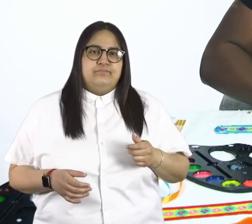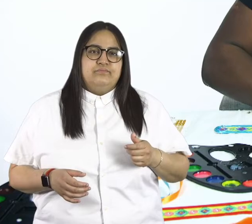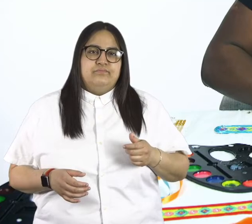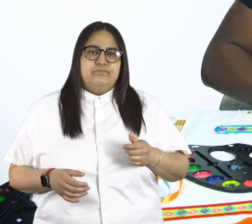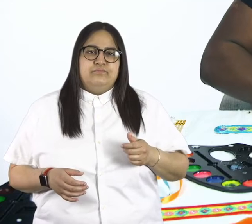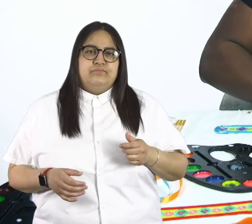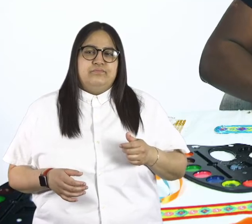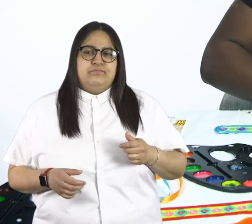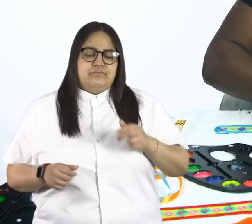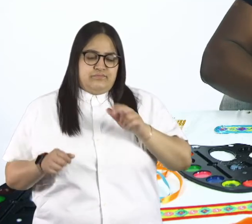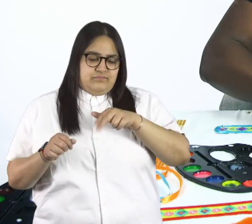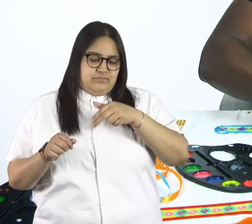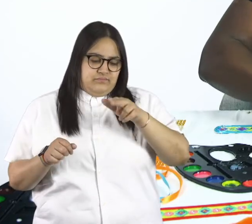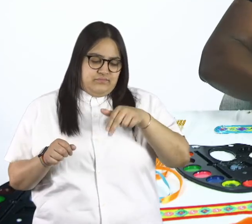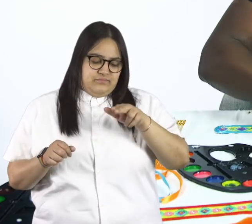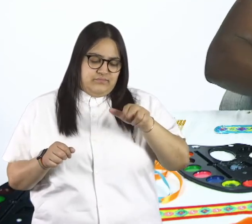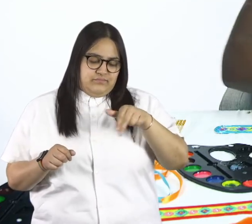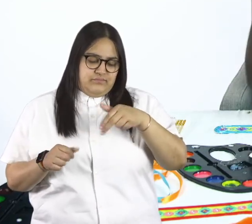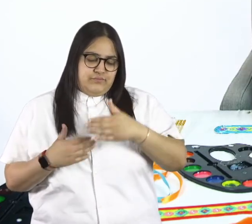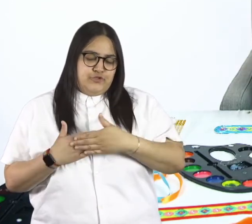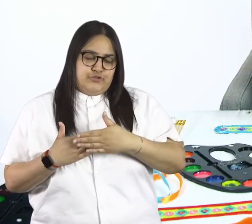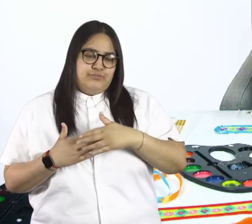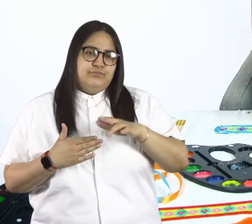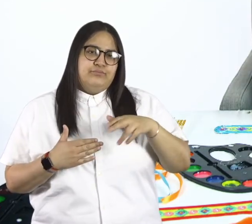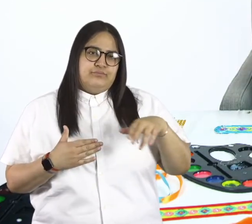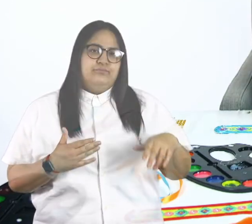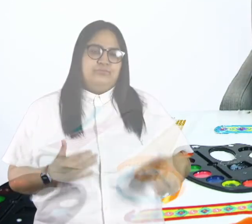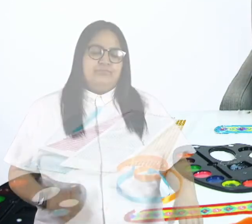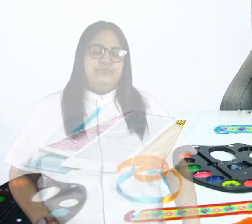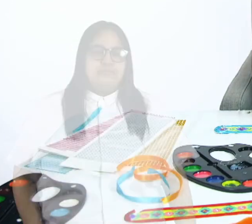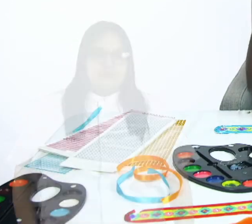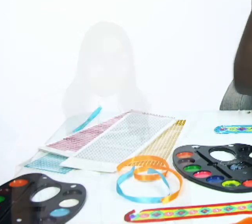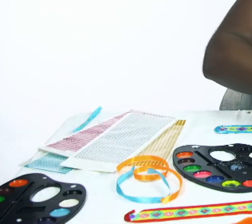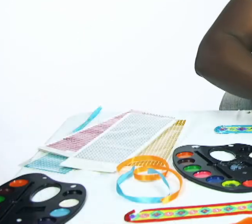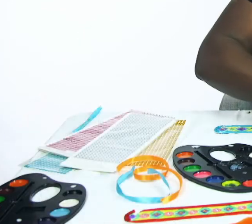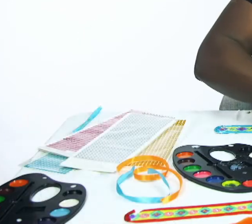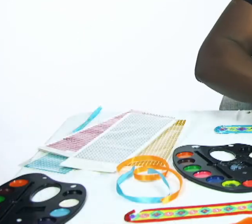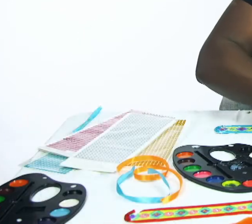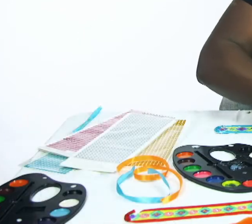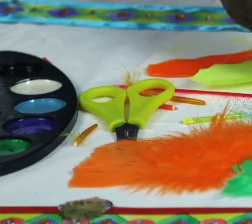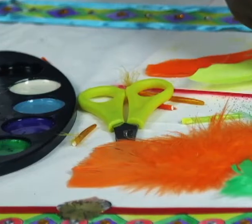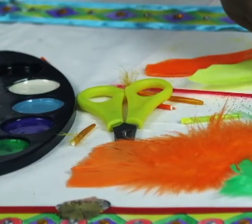Probably get it in there, into those grooves.